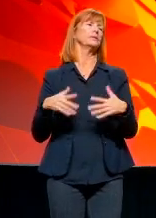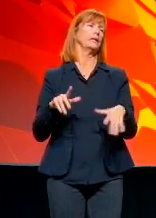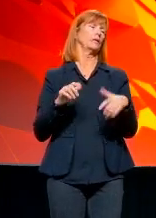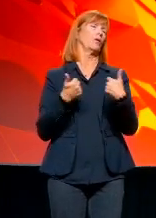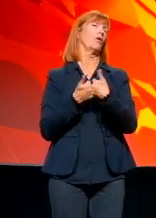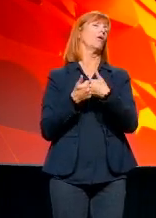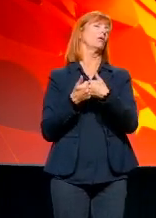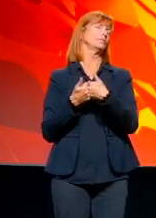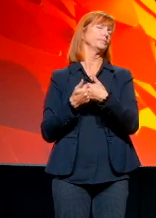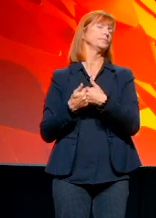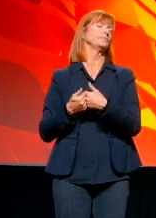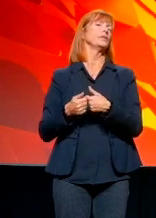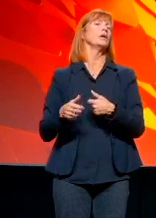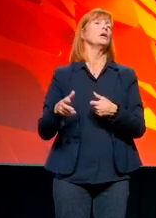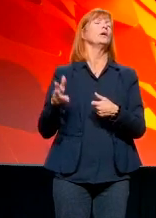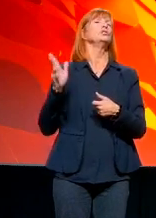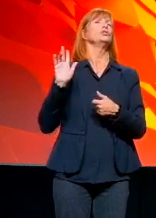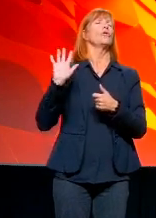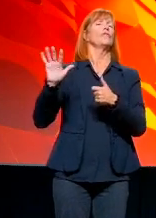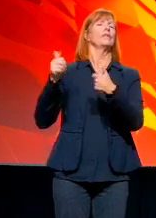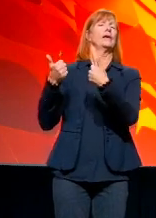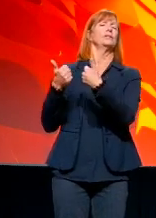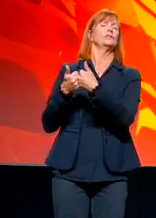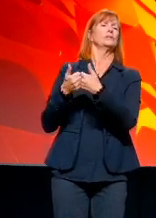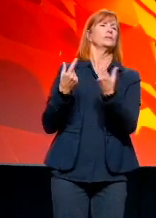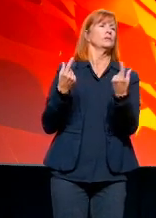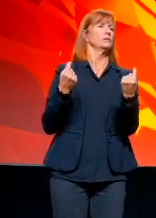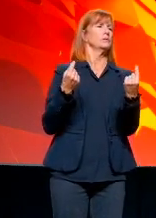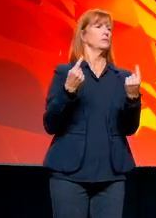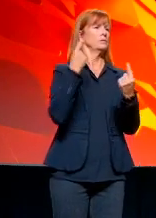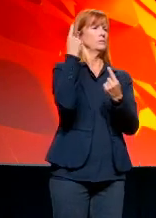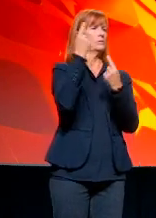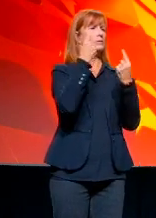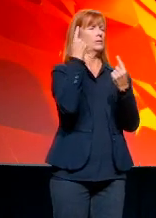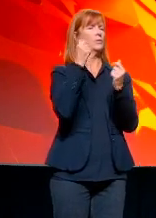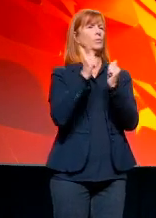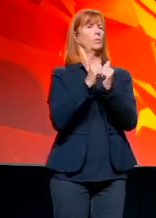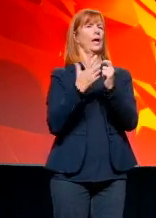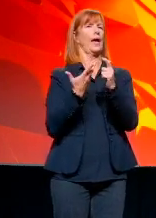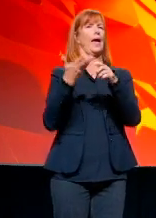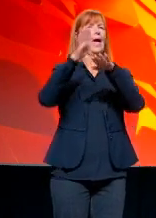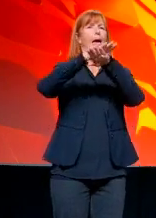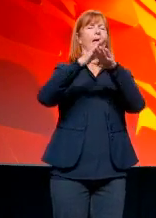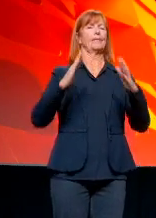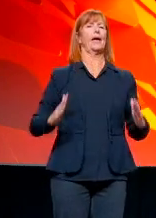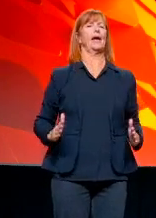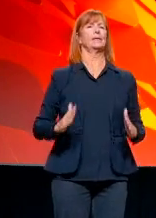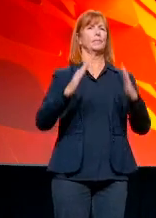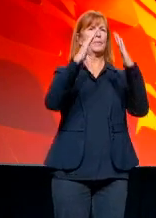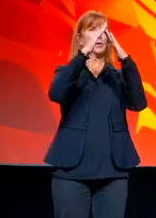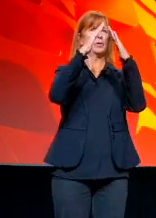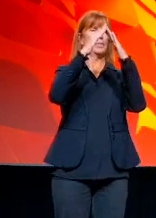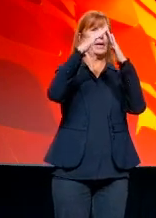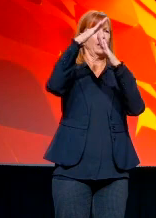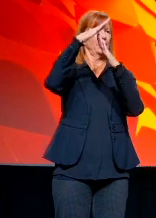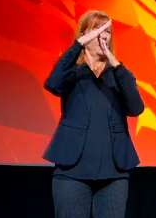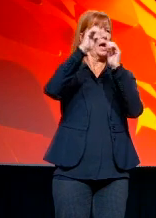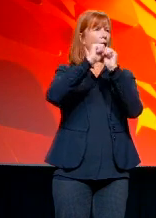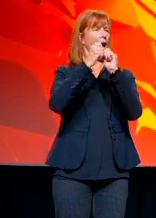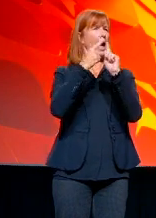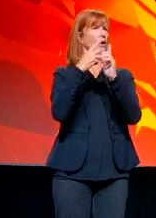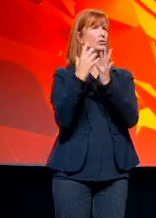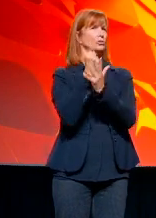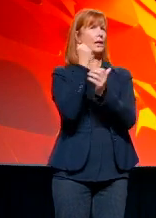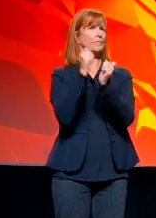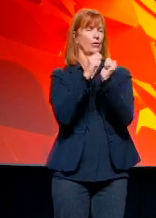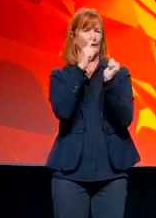for that, we have been looking into the top two layers of the data pyramid, the synthetic data. How do we leverage a